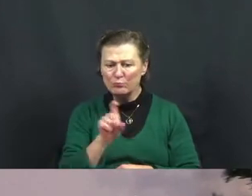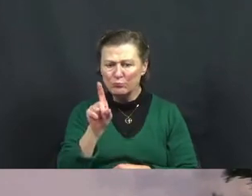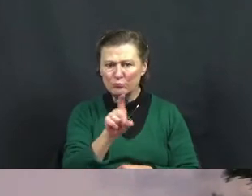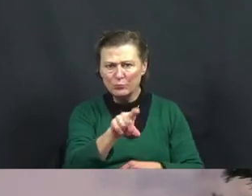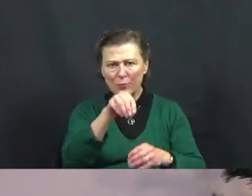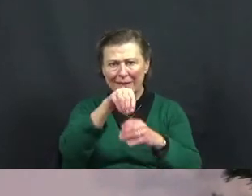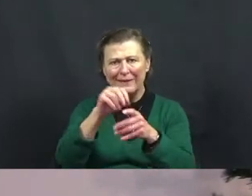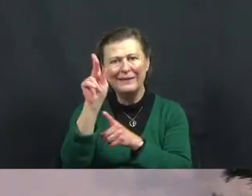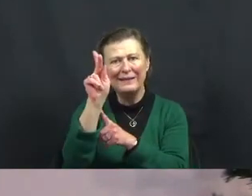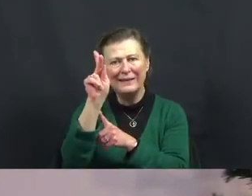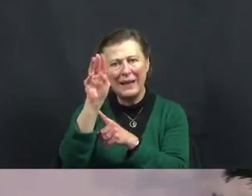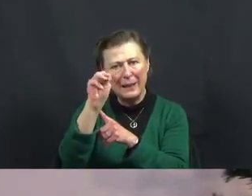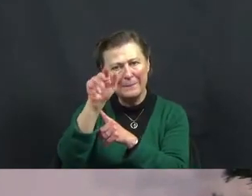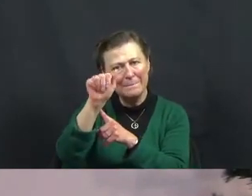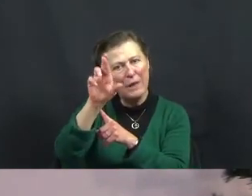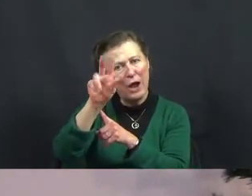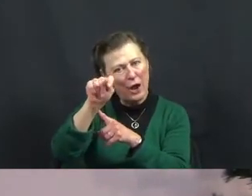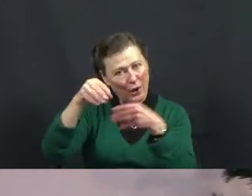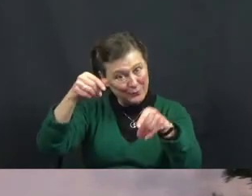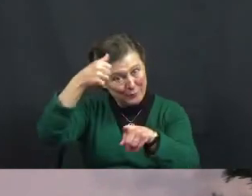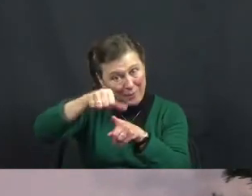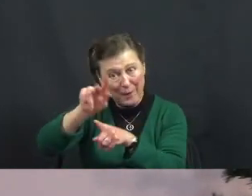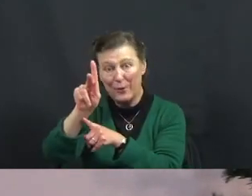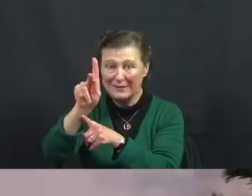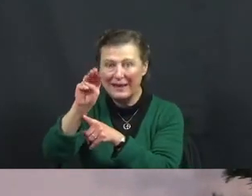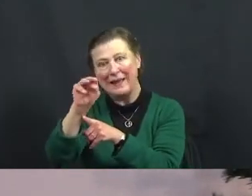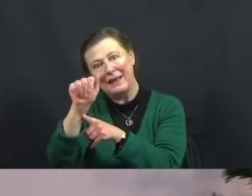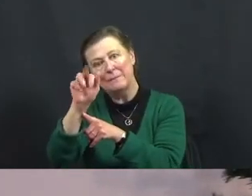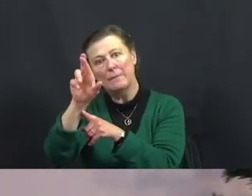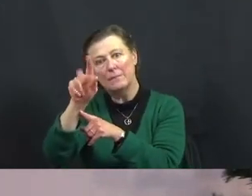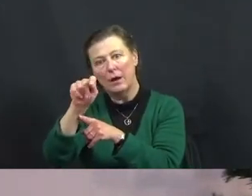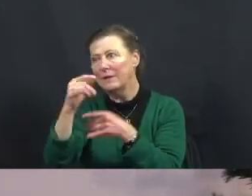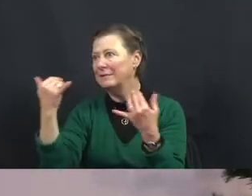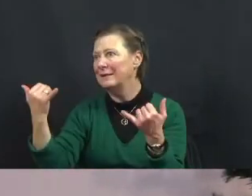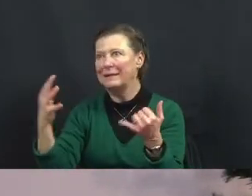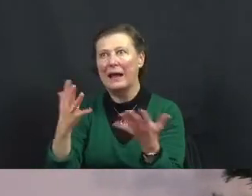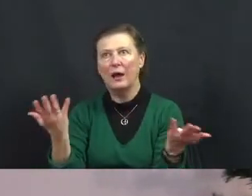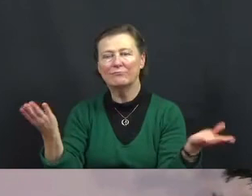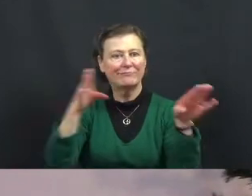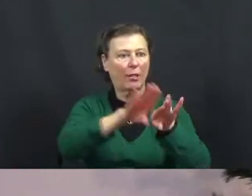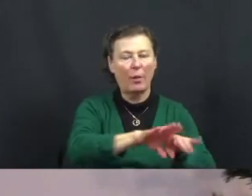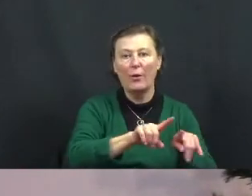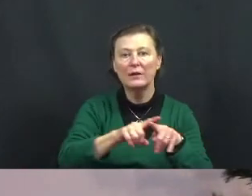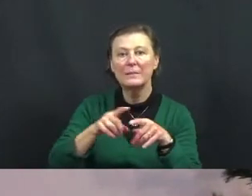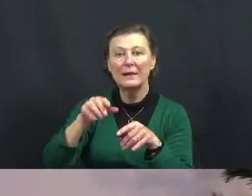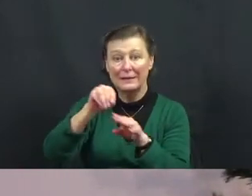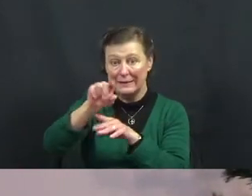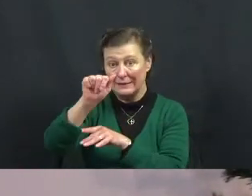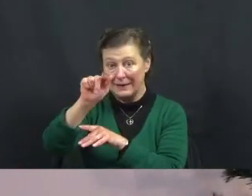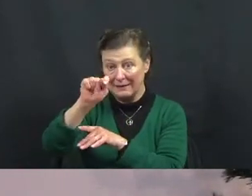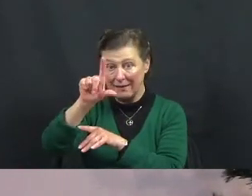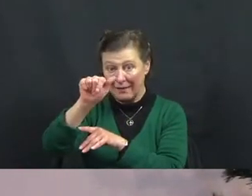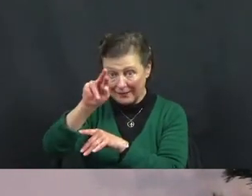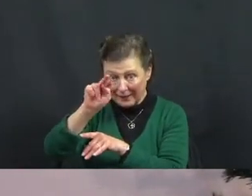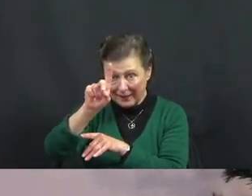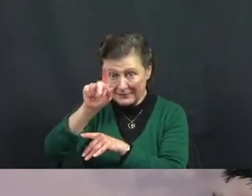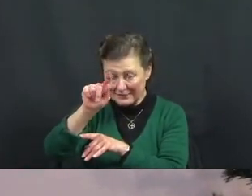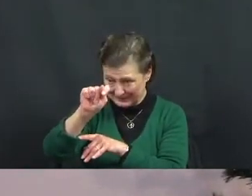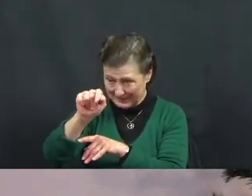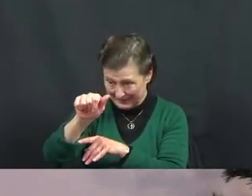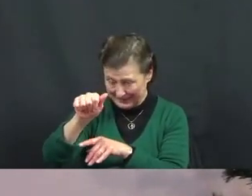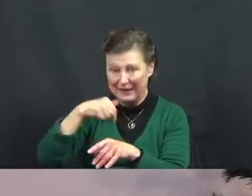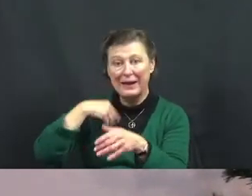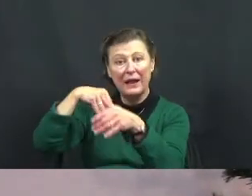a Kmart store. Remember Kmart? I guess they're bankrupt now. But the Kmart in Atlanta, and I chose